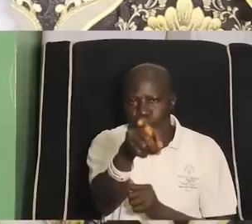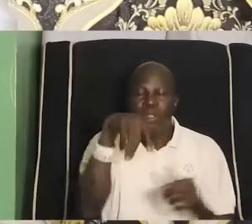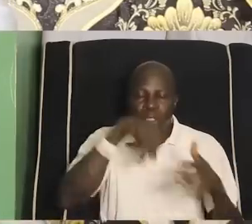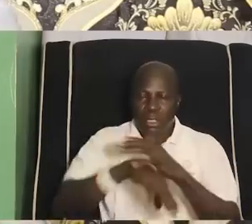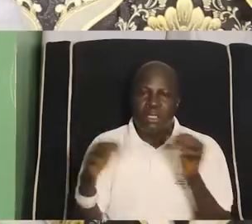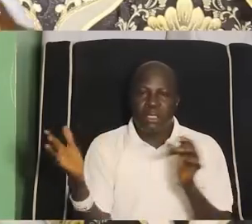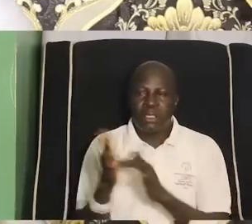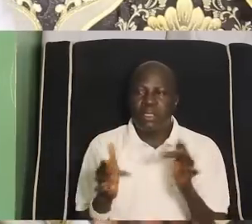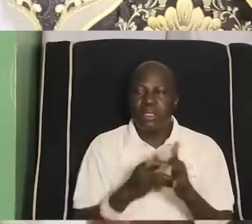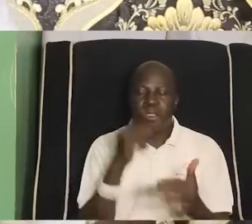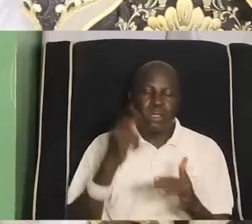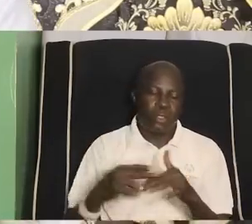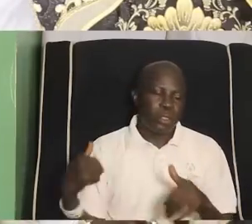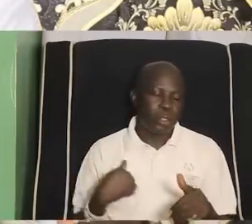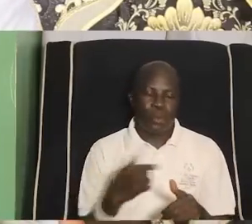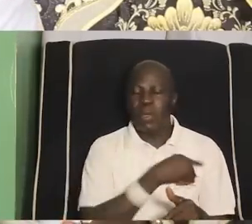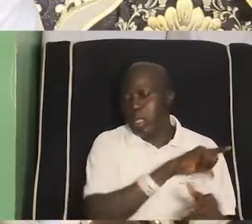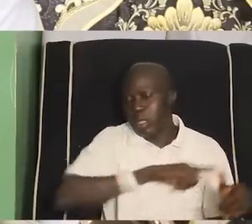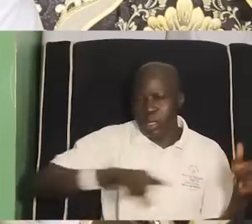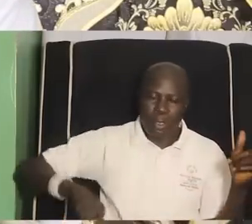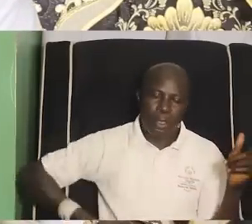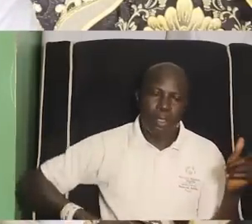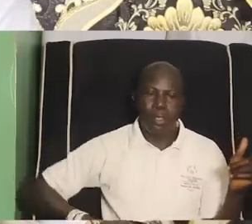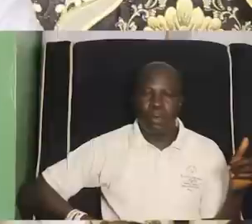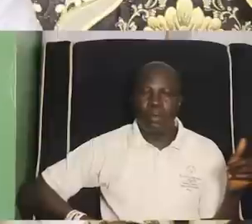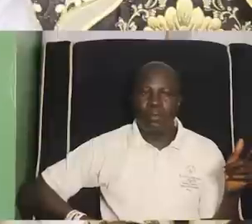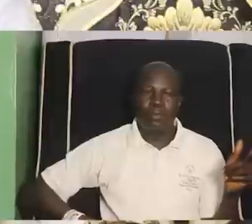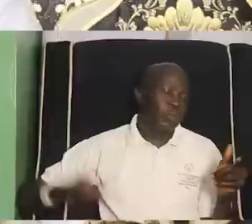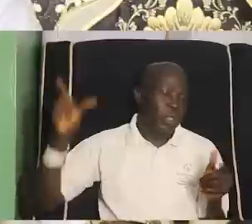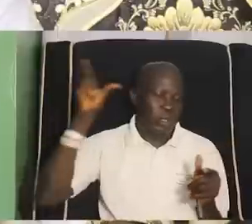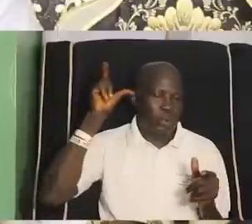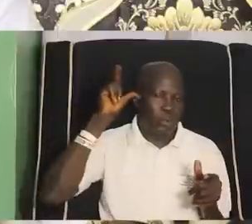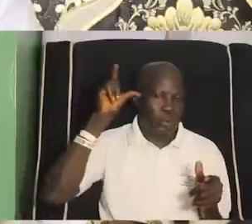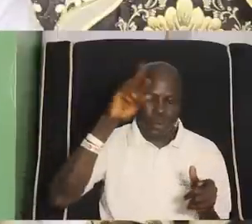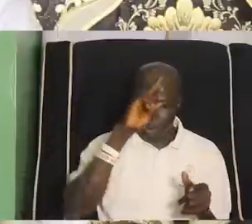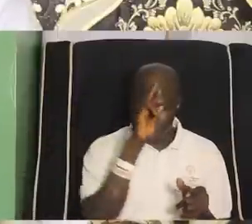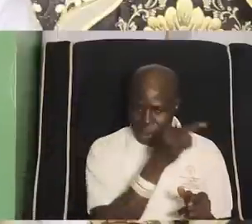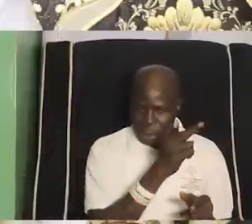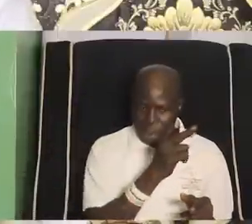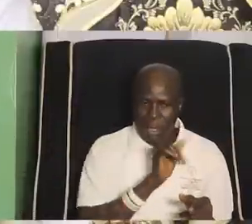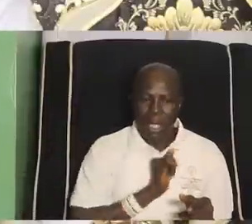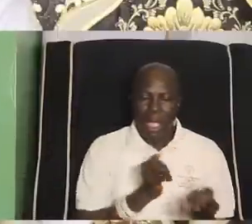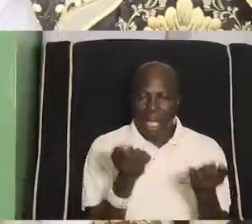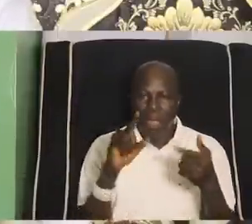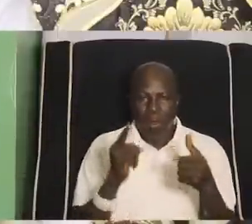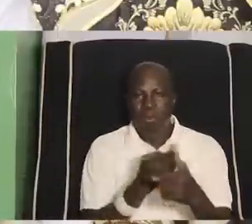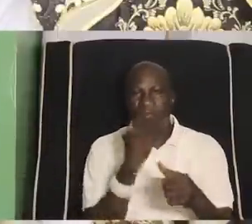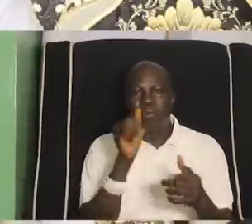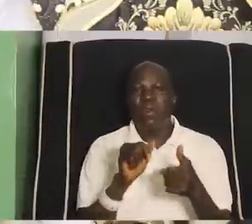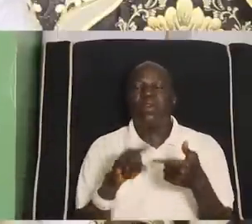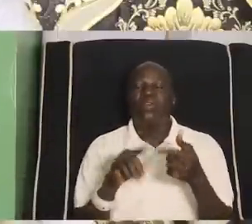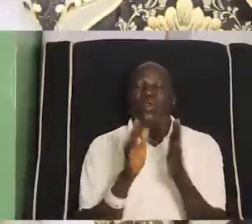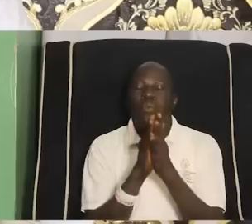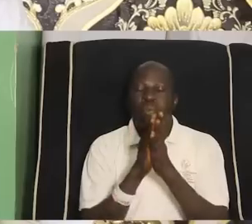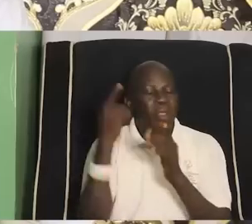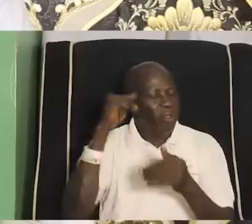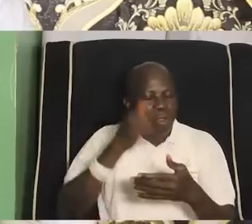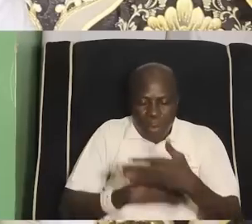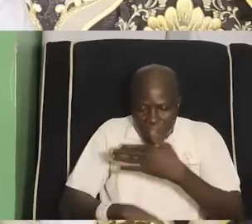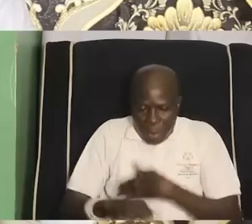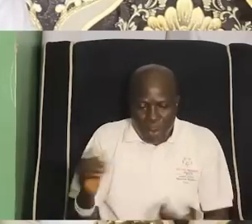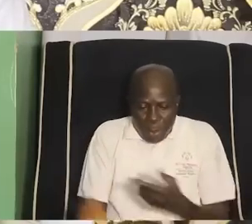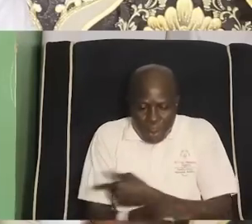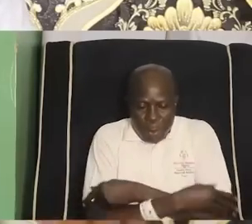Yes. Olúwa. Amen. Ẹ gbọ́ mi sà. Listen to me, sir. Mo máa kọ́ gbàdúrà fún àwọn lọ́jọ́ bí. I will firstly pray for the